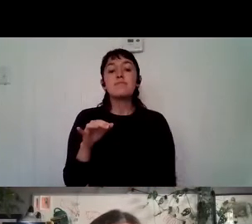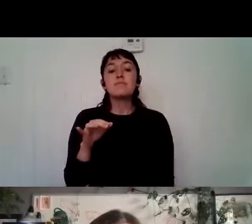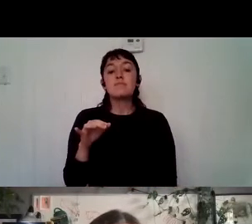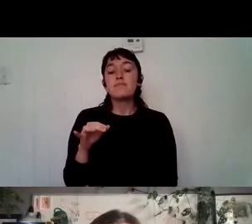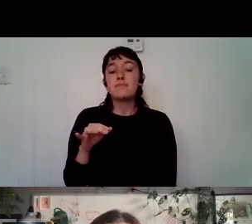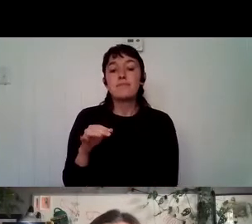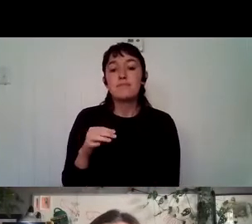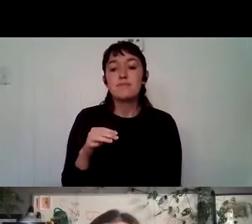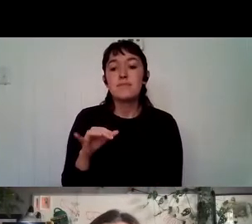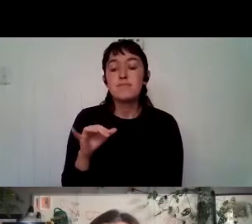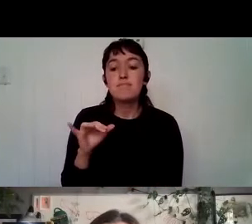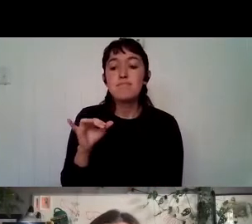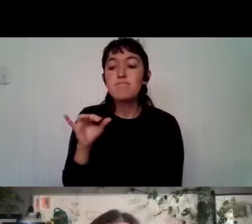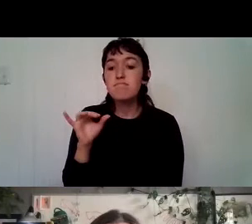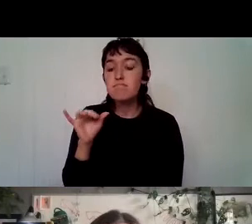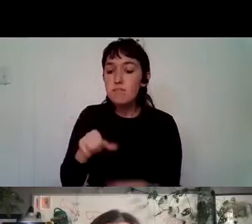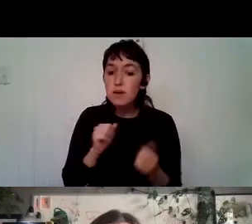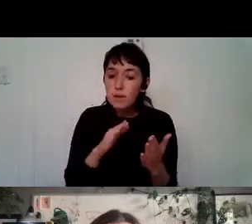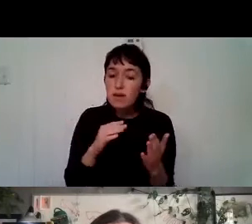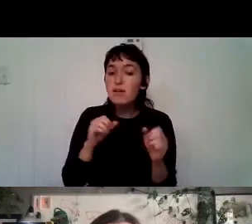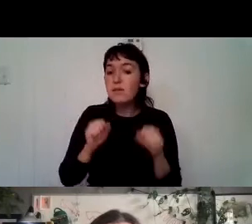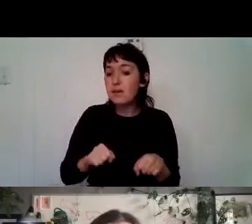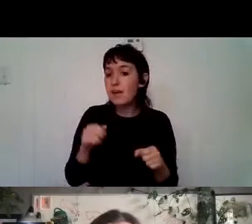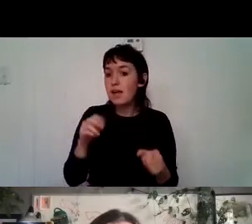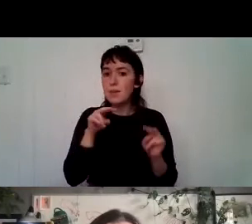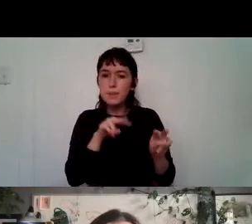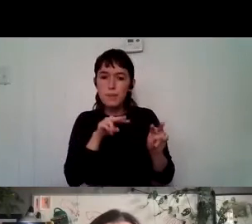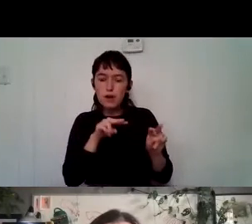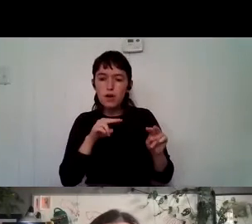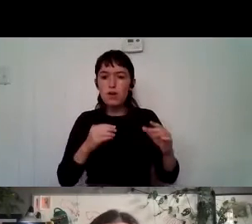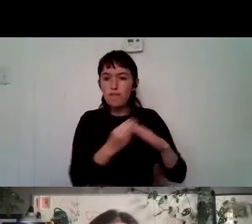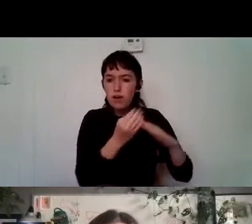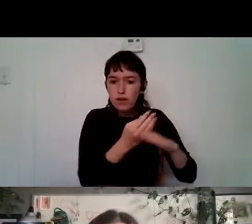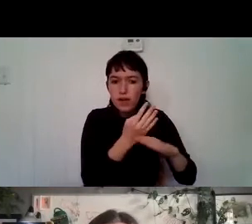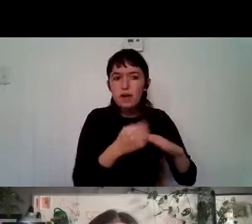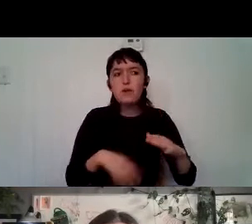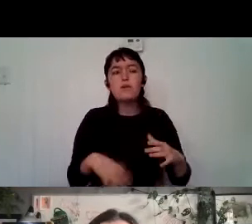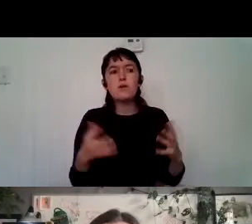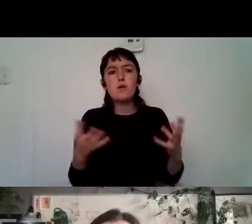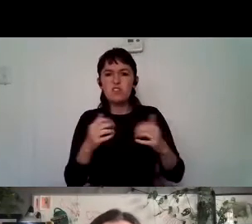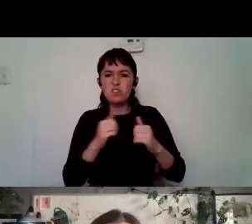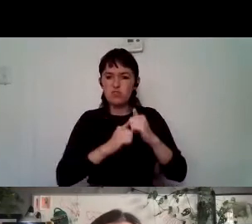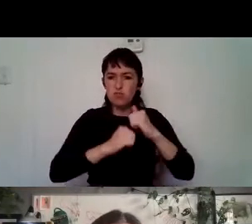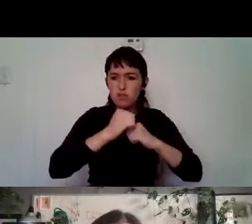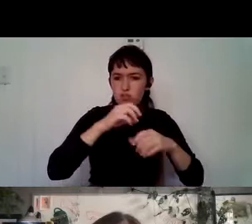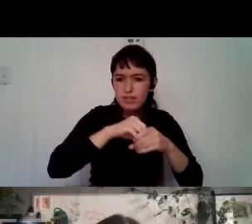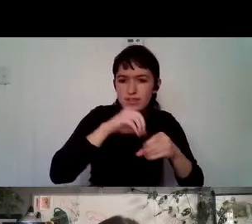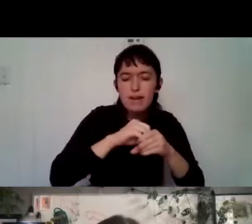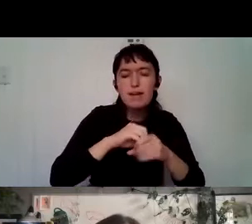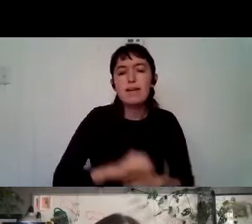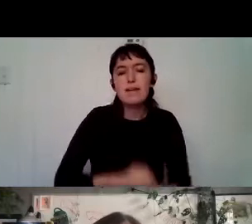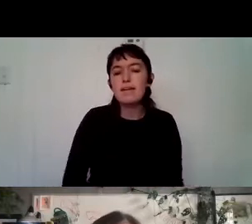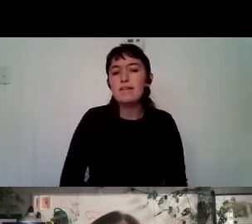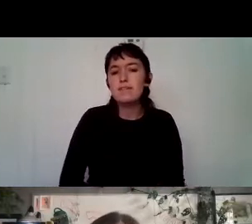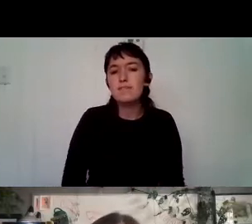can monitor volcanoes, and we can also know what's the structure inside of them. But gravity